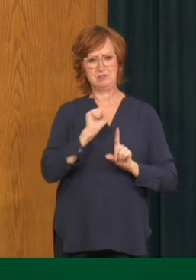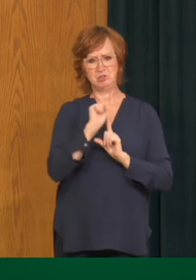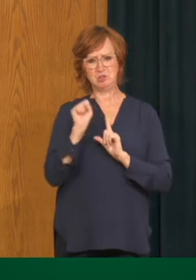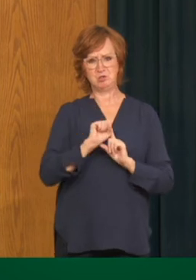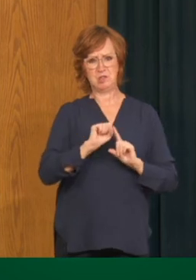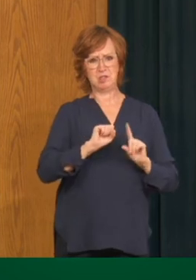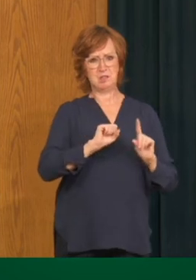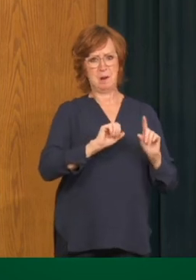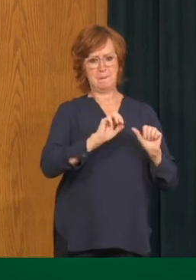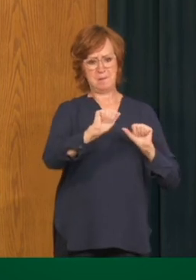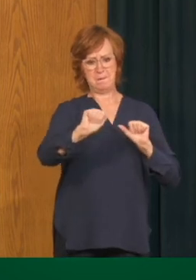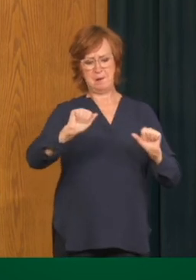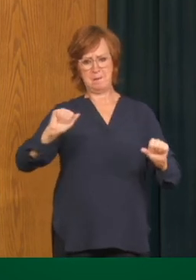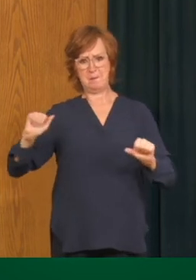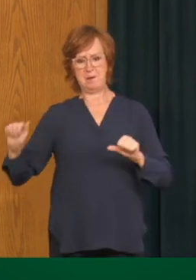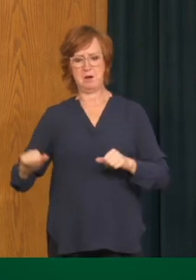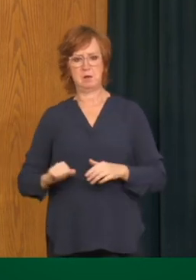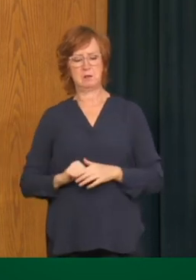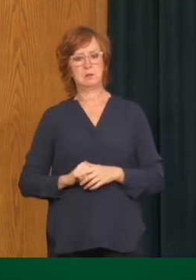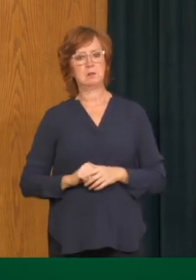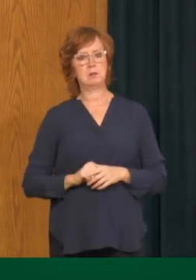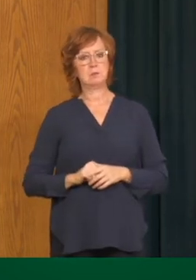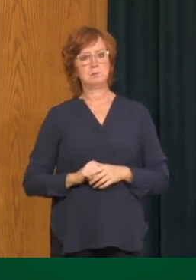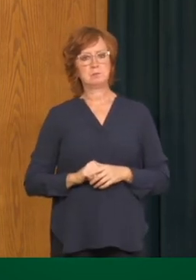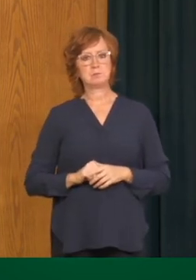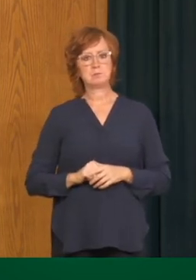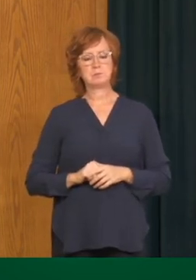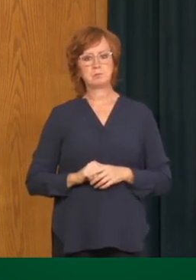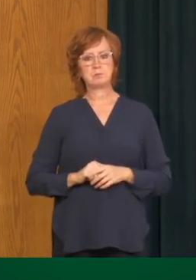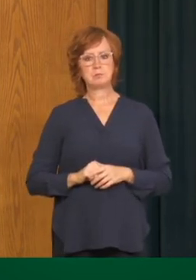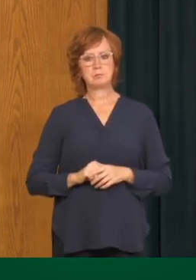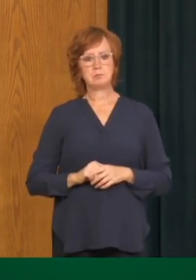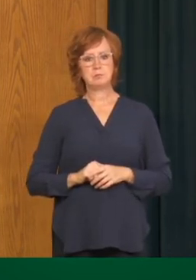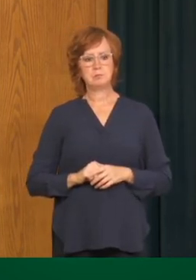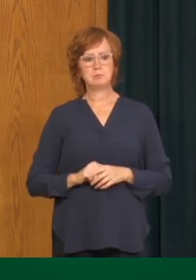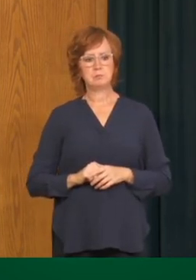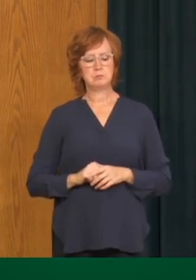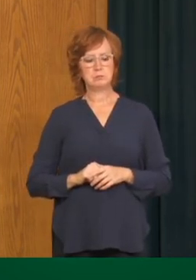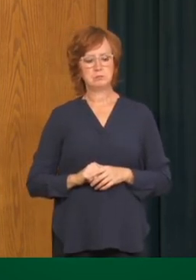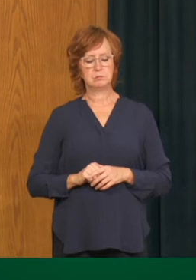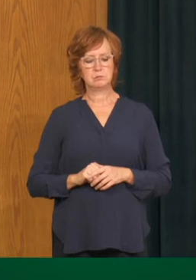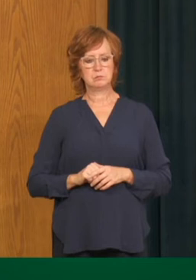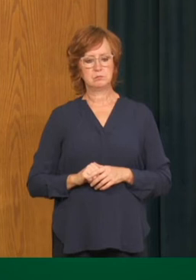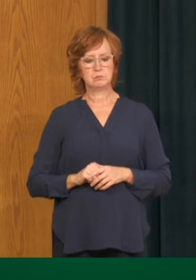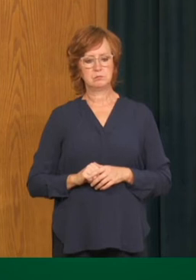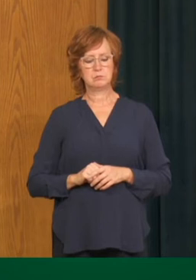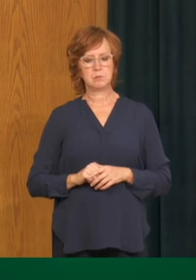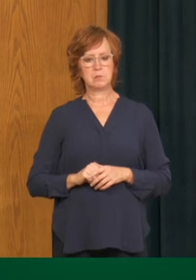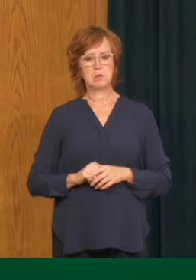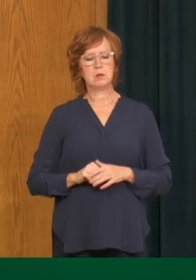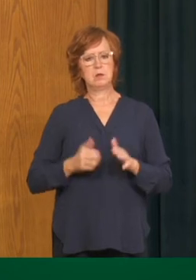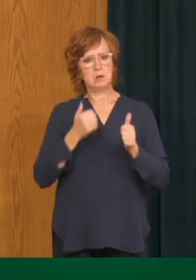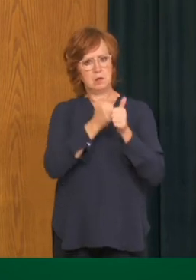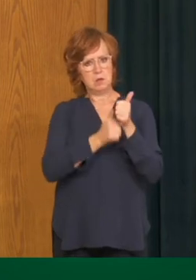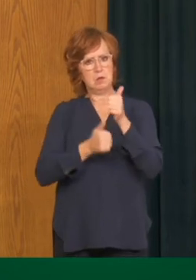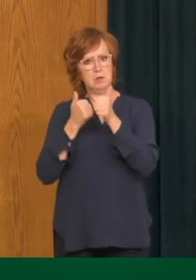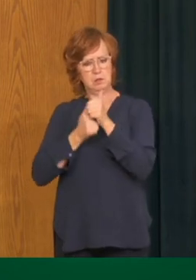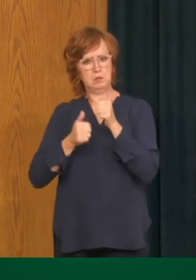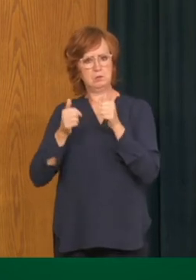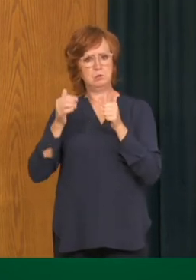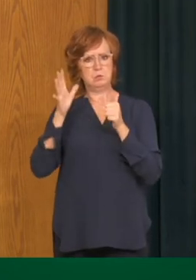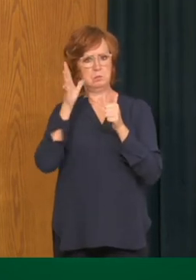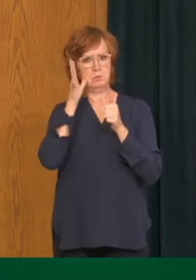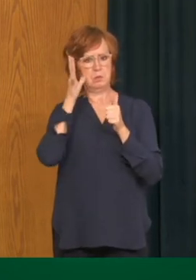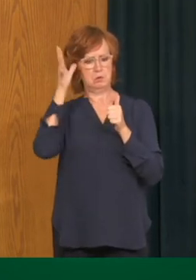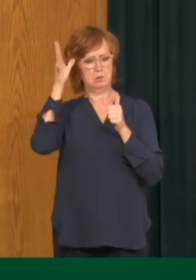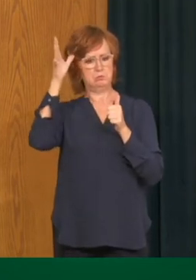each situation, parents should feel confident, as I do, that when our children start school, it will be a safe environment with